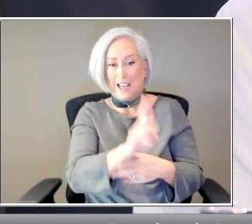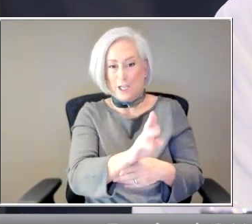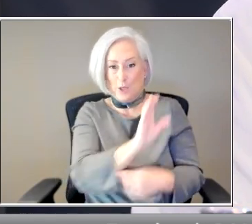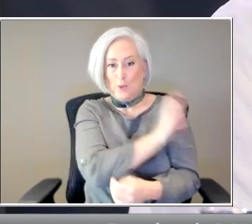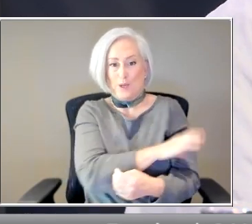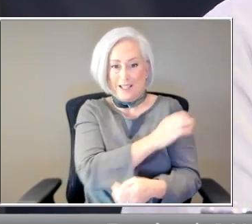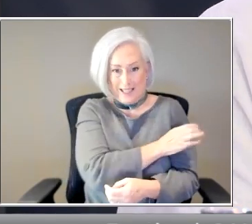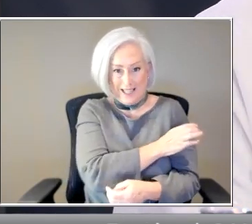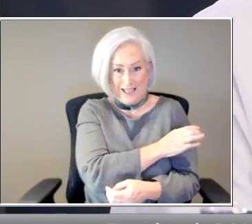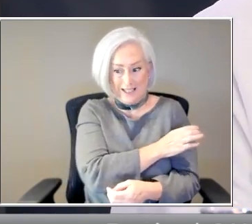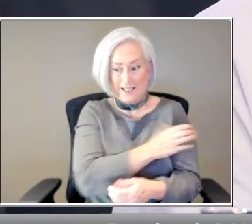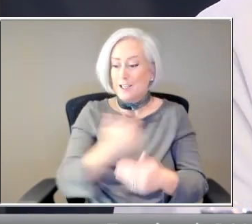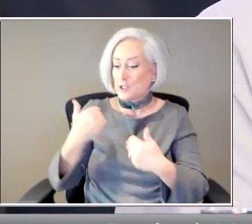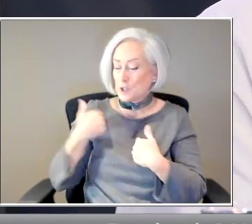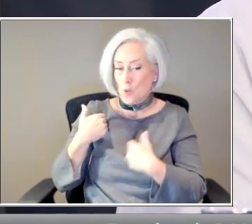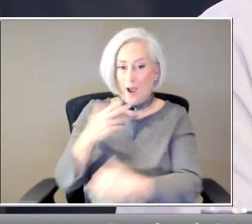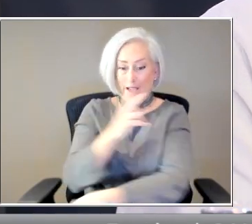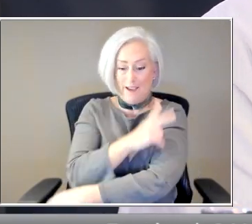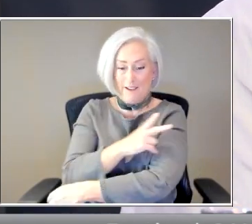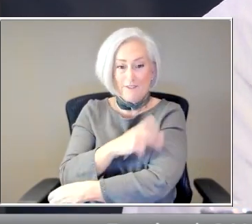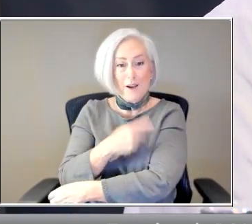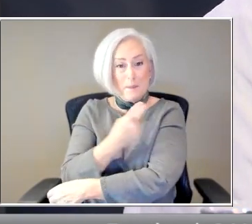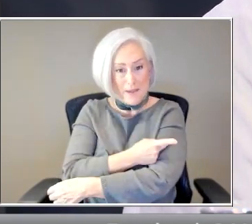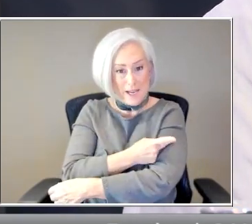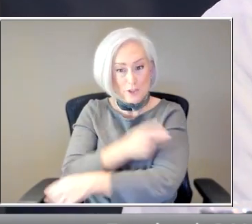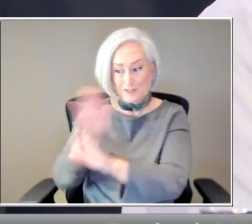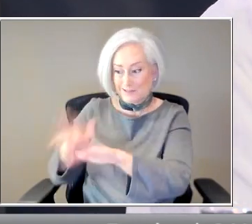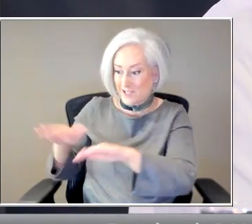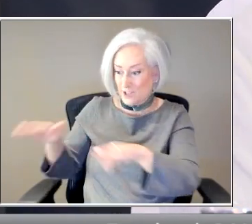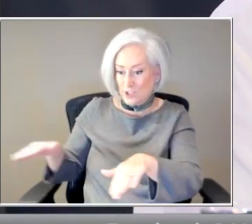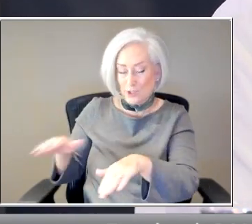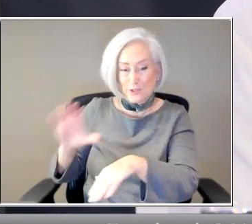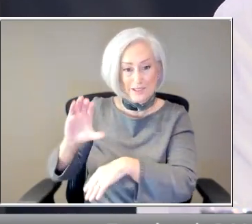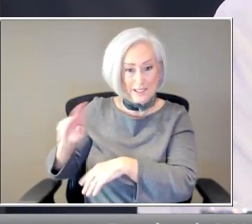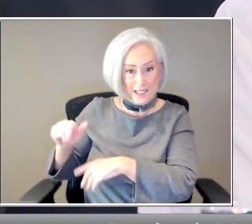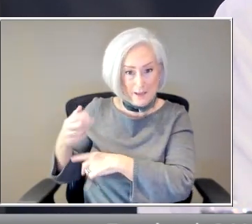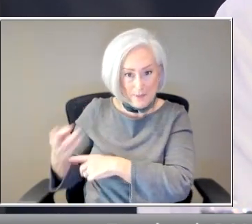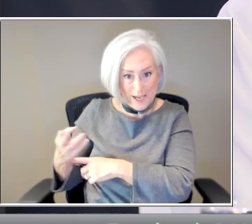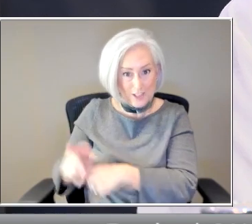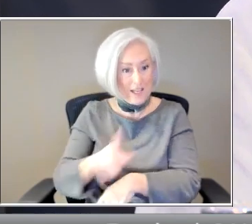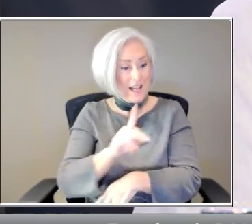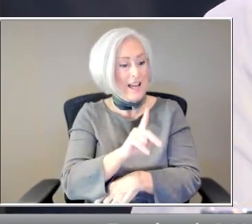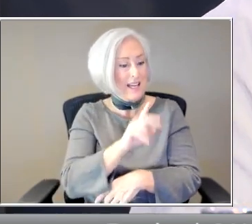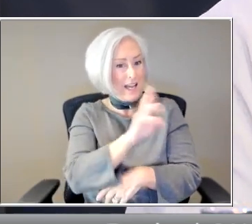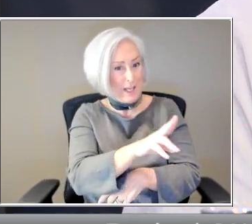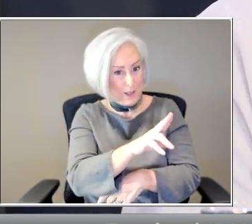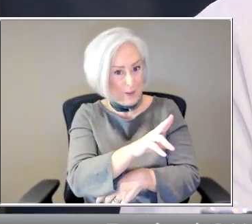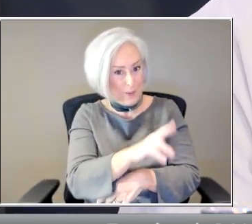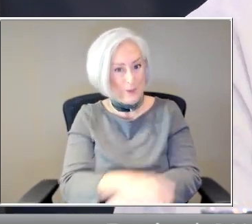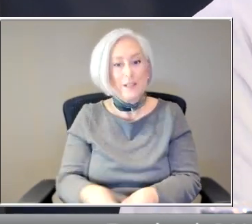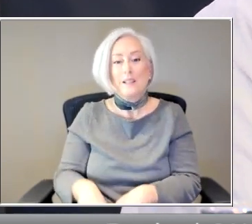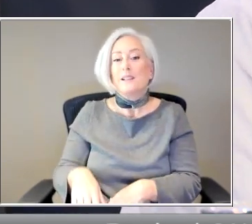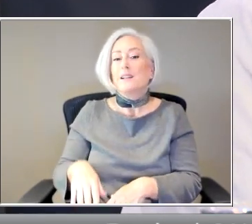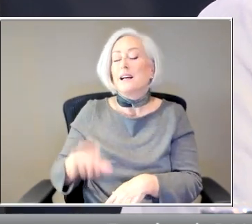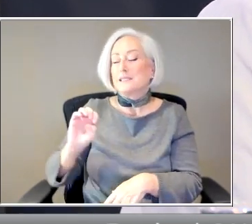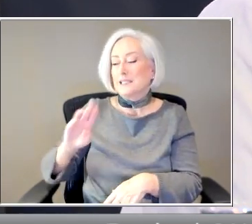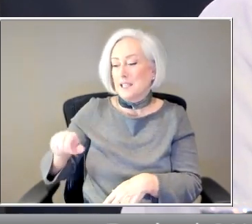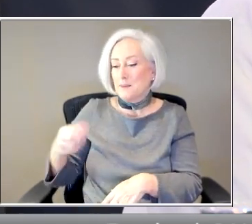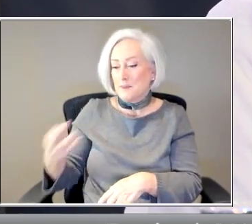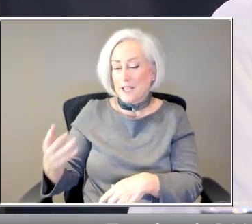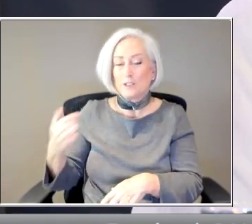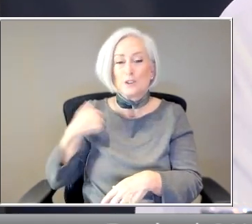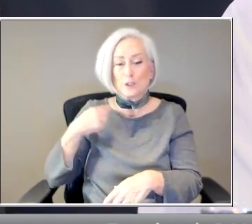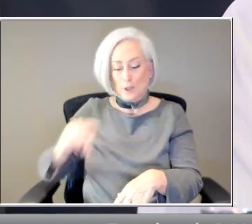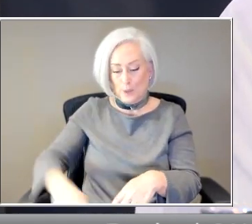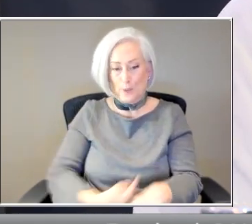clinic, I have this adult congenital clinic, and then I do cath cases at Children's Mercy, and then I work with Dr. Surface doing cath cases over